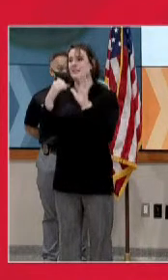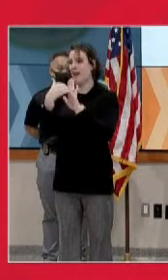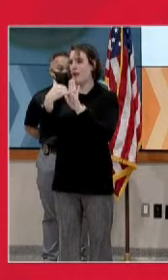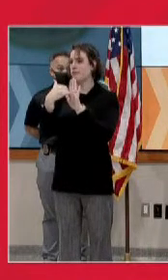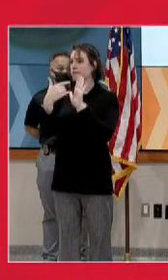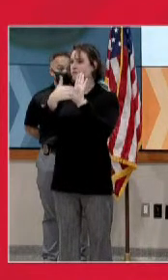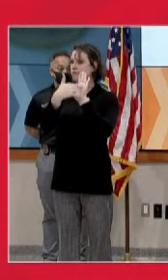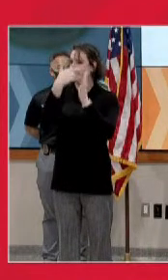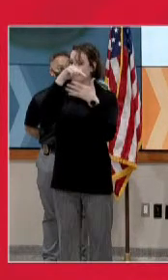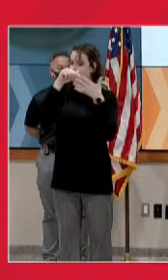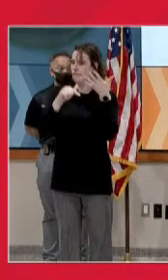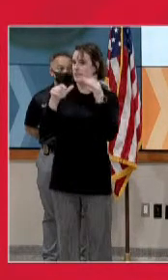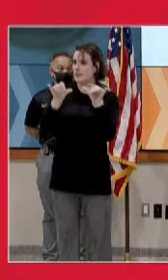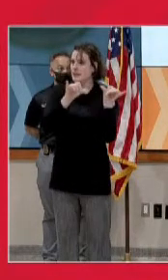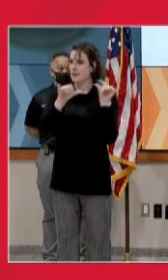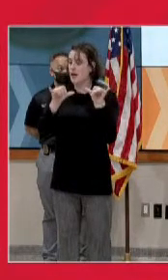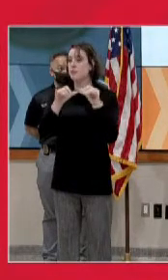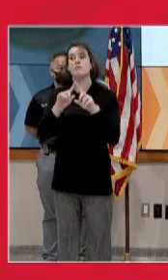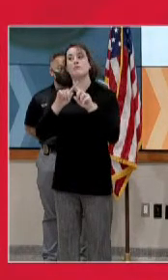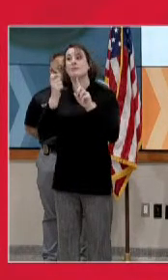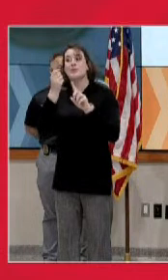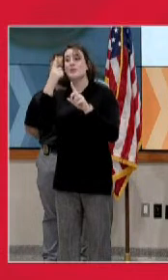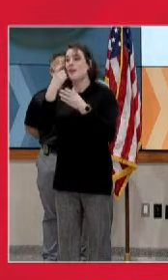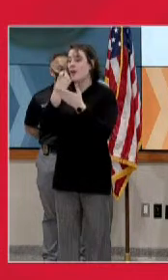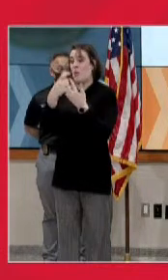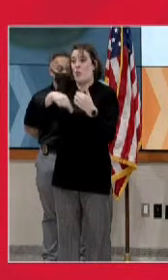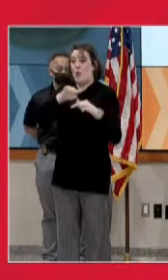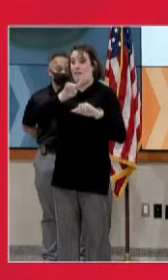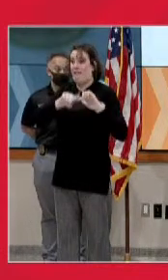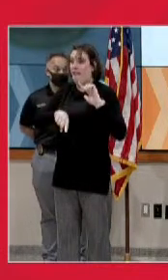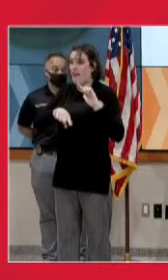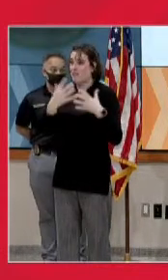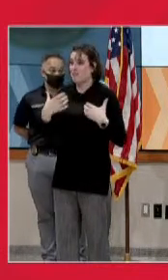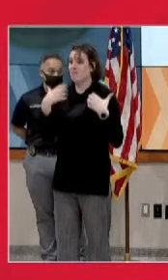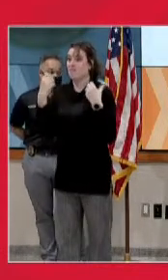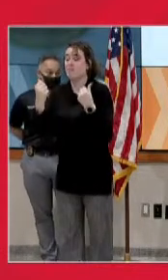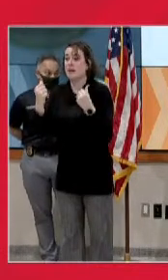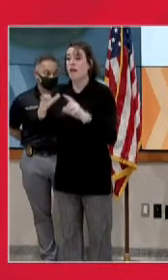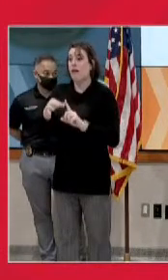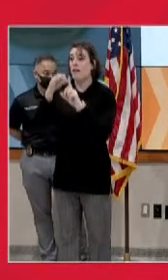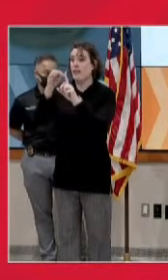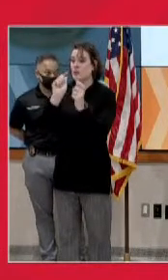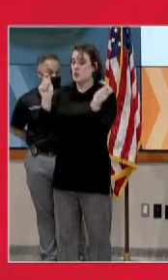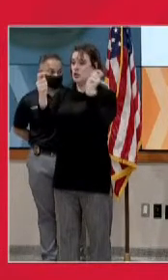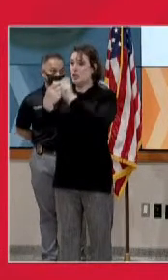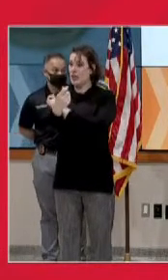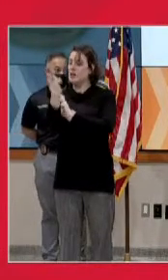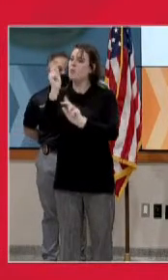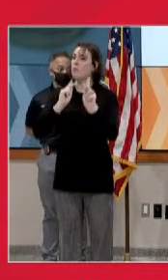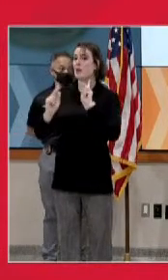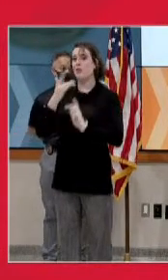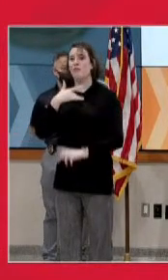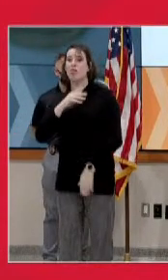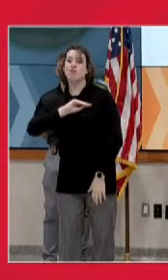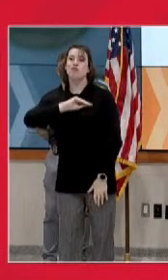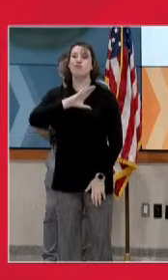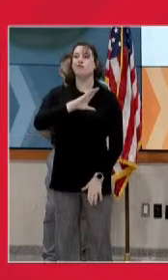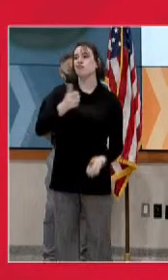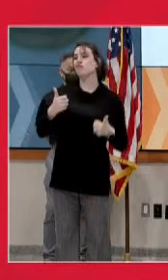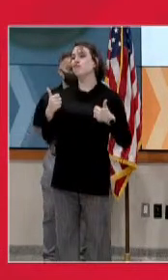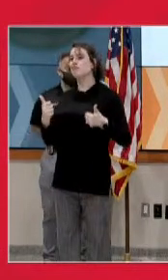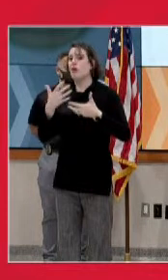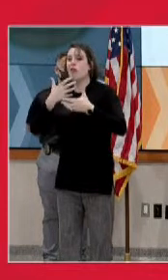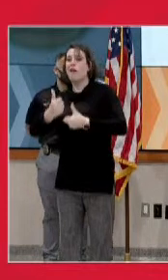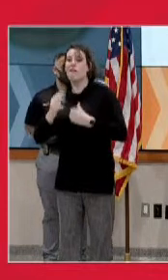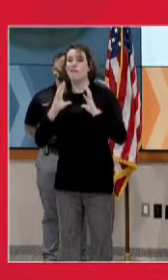this. And businesses are, people are confident enough to where enough folks are going out that they're getting one another sick. But they're